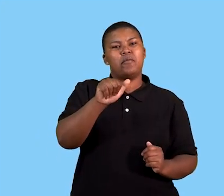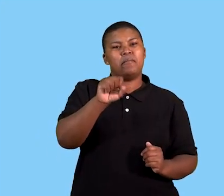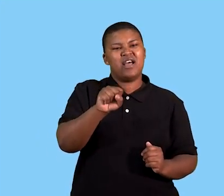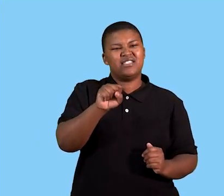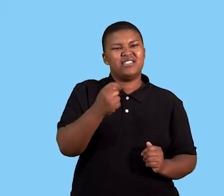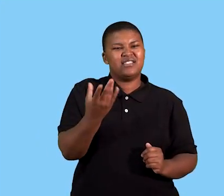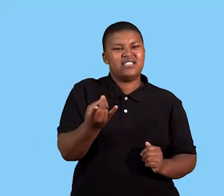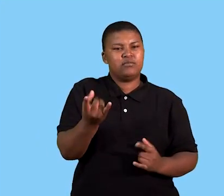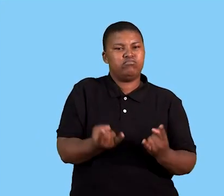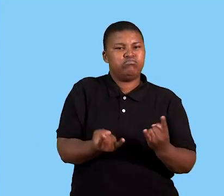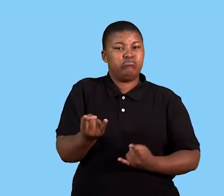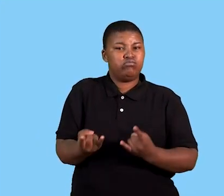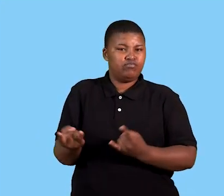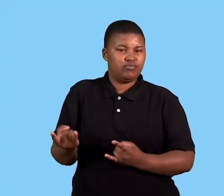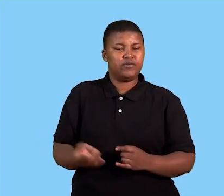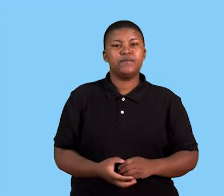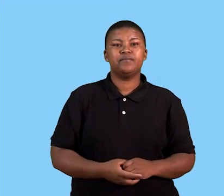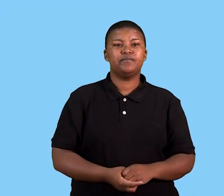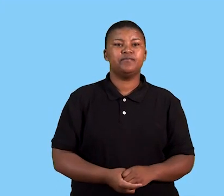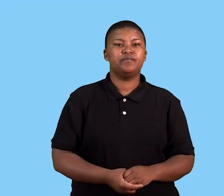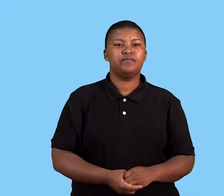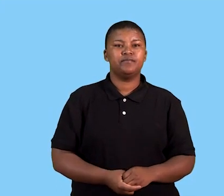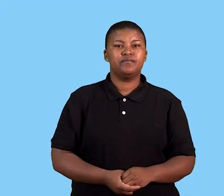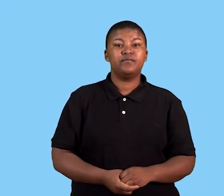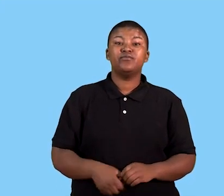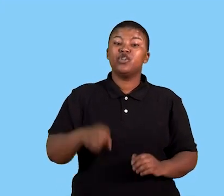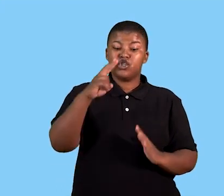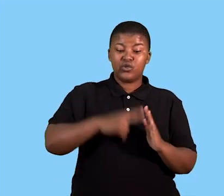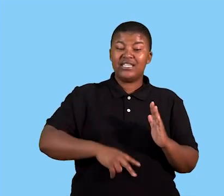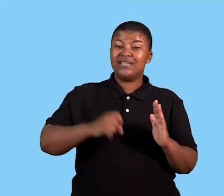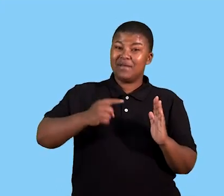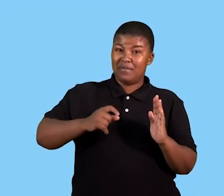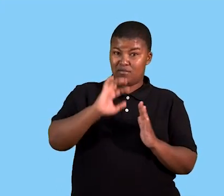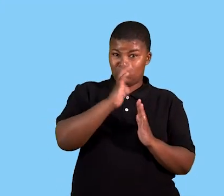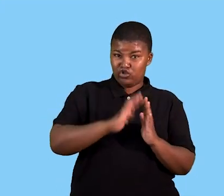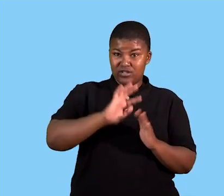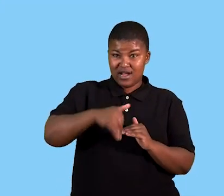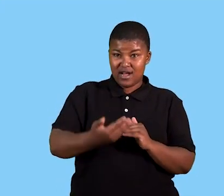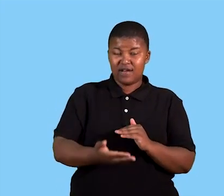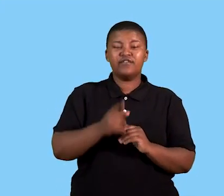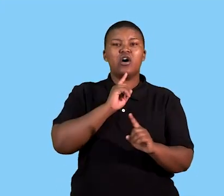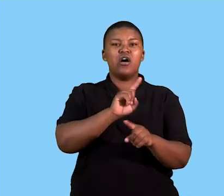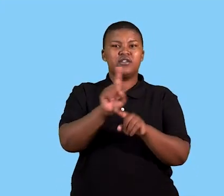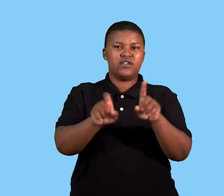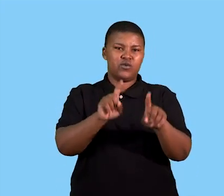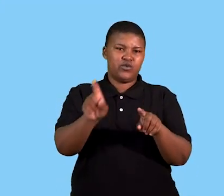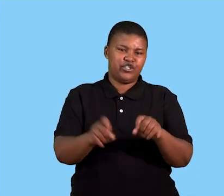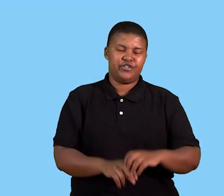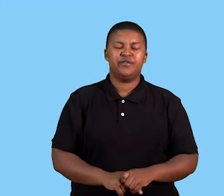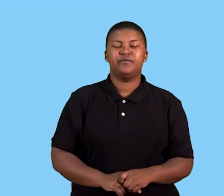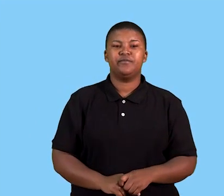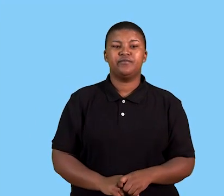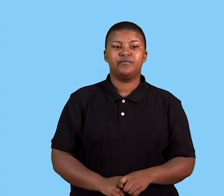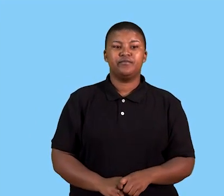with the introduction to the question. Question 2, read the following scenario and answer the